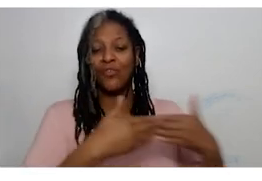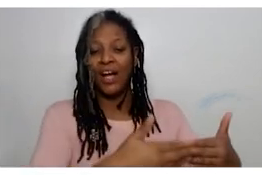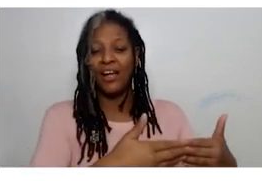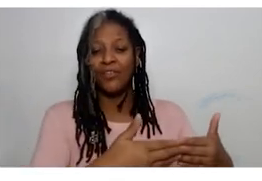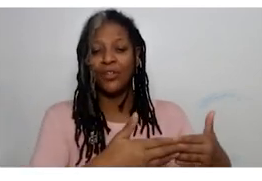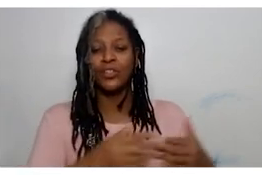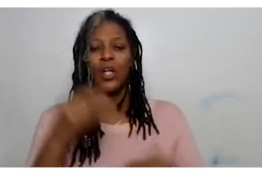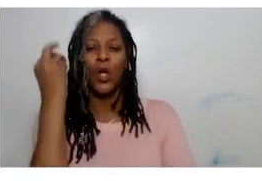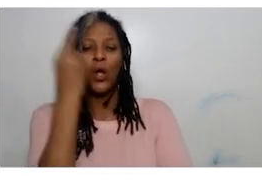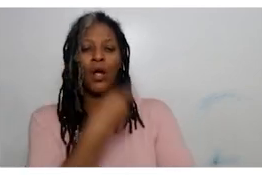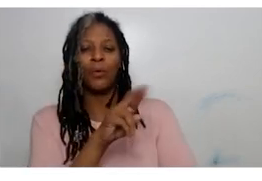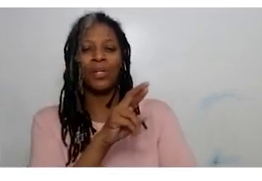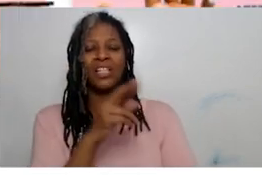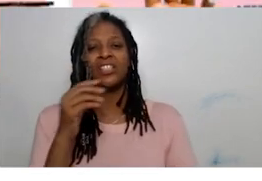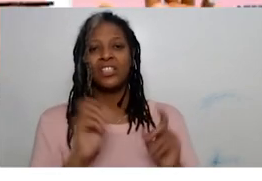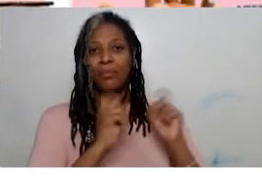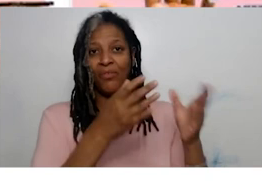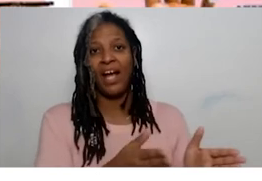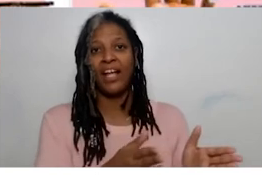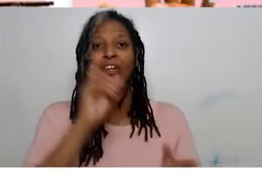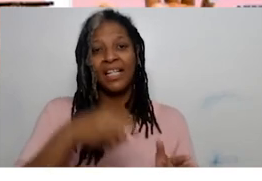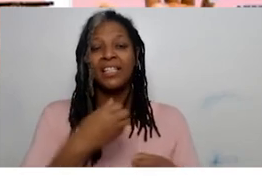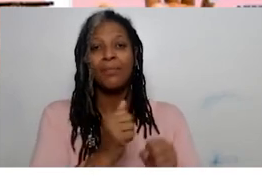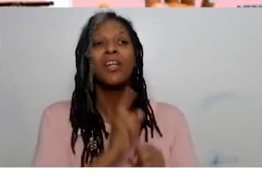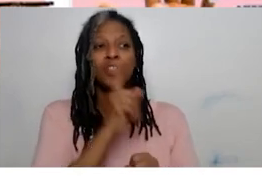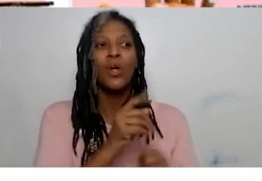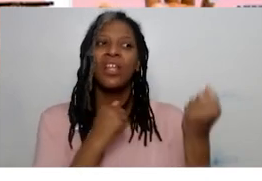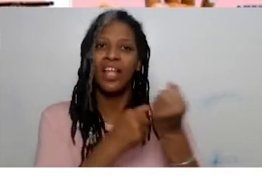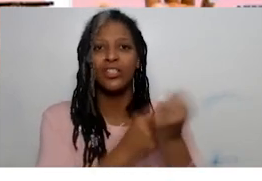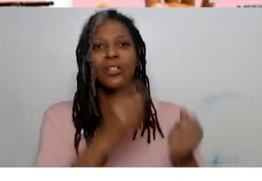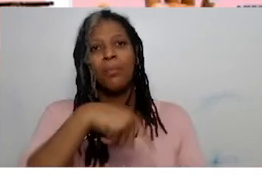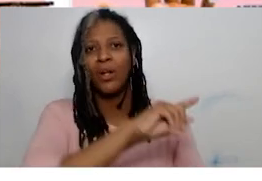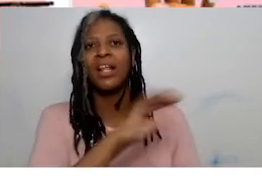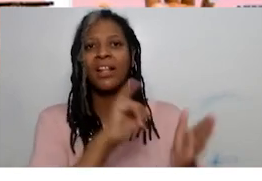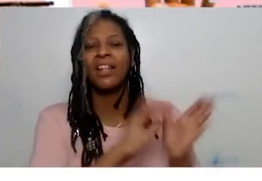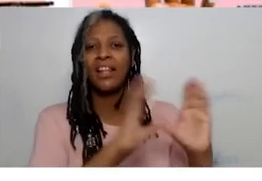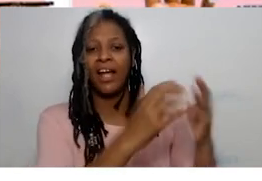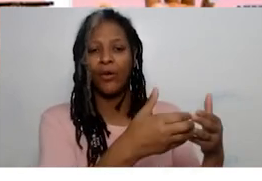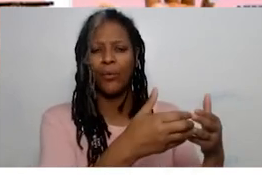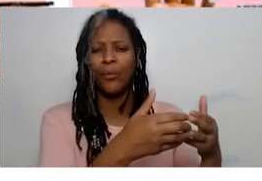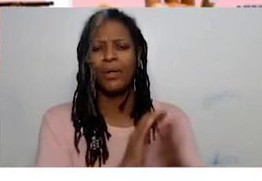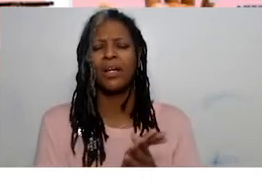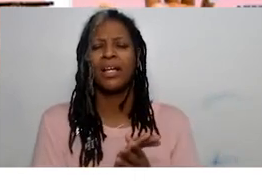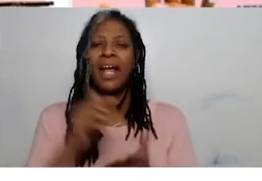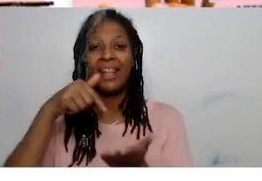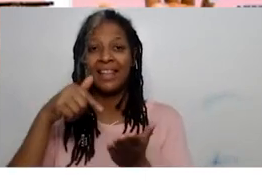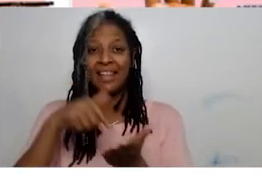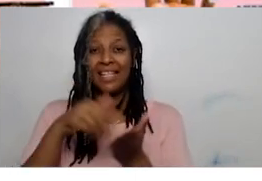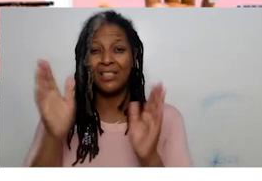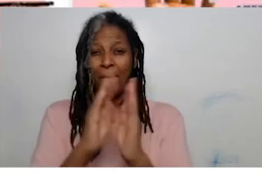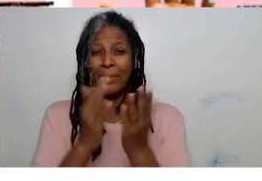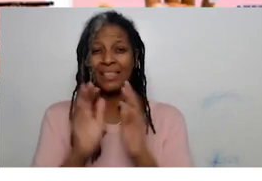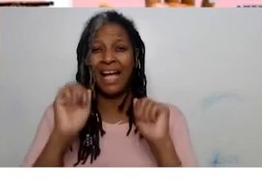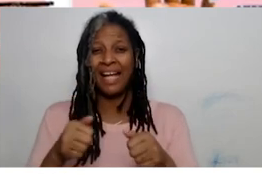them when connecting in the community? And these are some books. These two slides I will send to Ali to send to